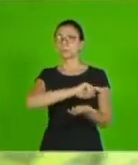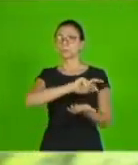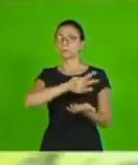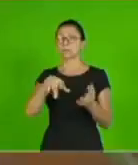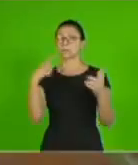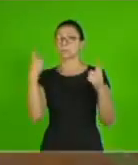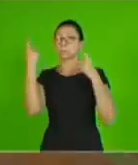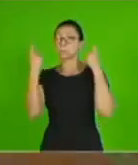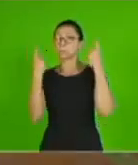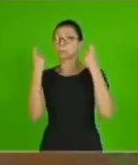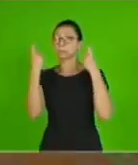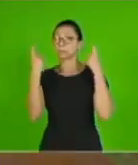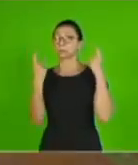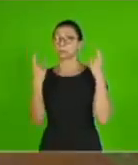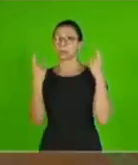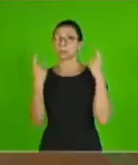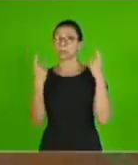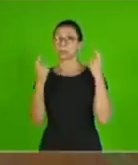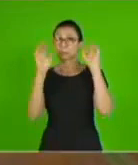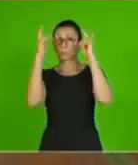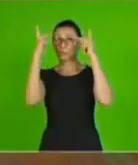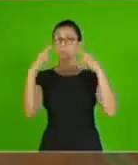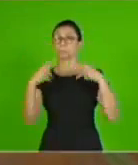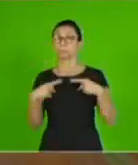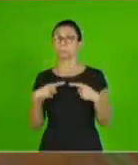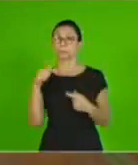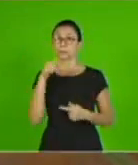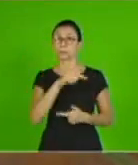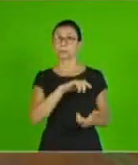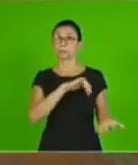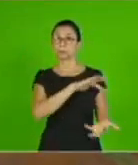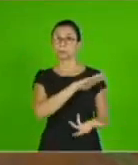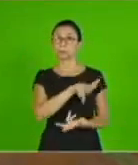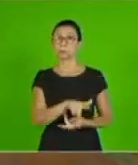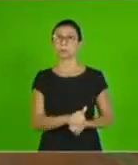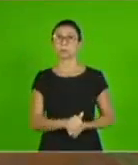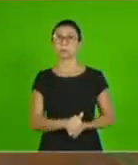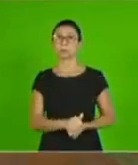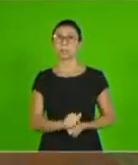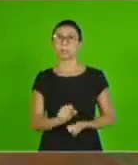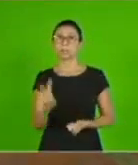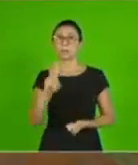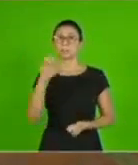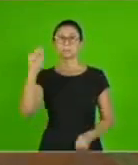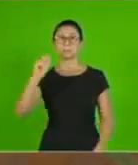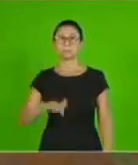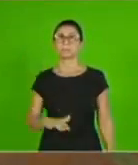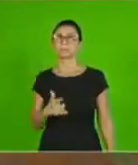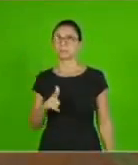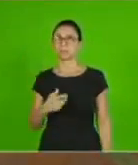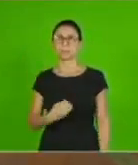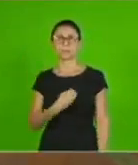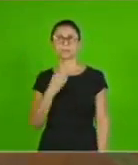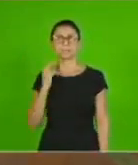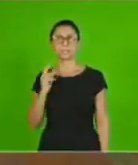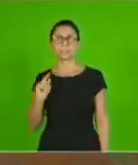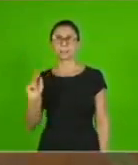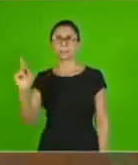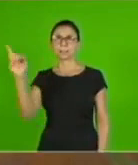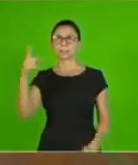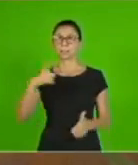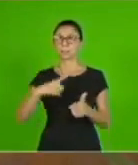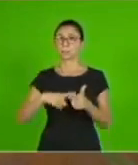lives for another purpose. We have to understand that the worries of this life is not essential for our life